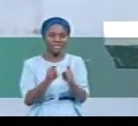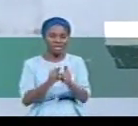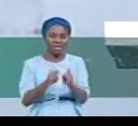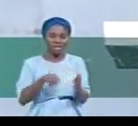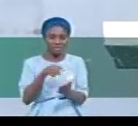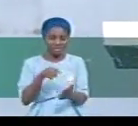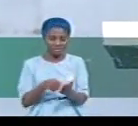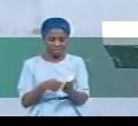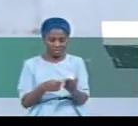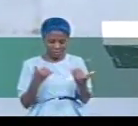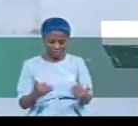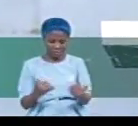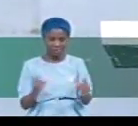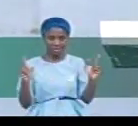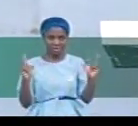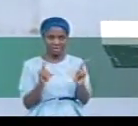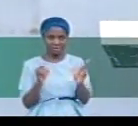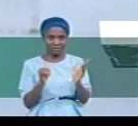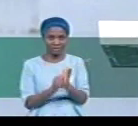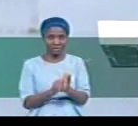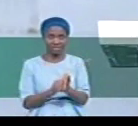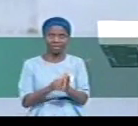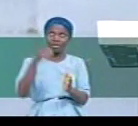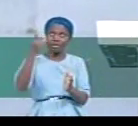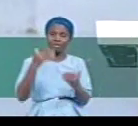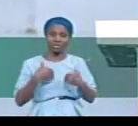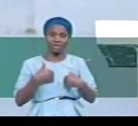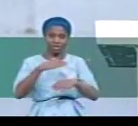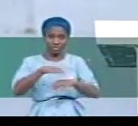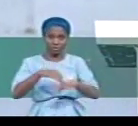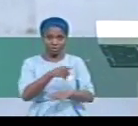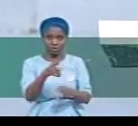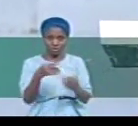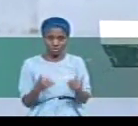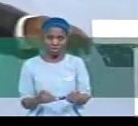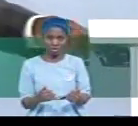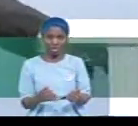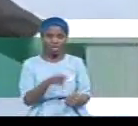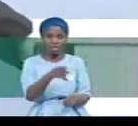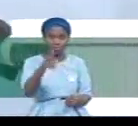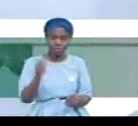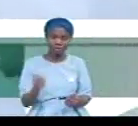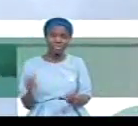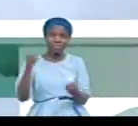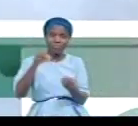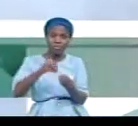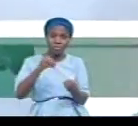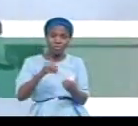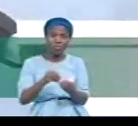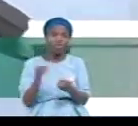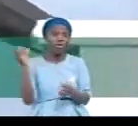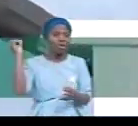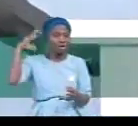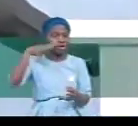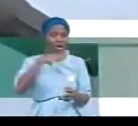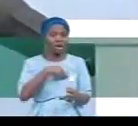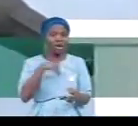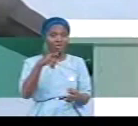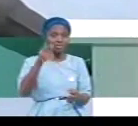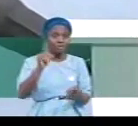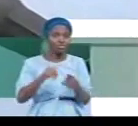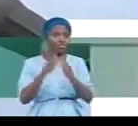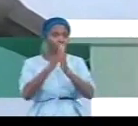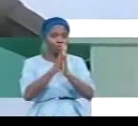level that God has called you now, you need greater grace, and we need to pray. But